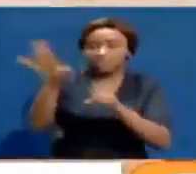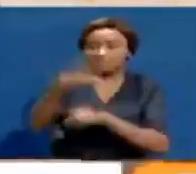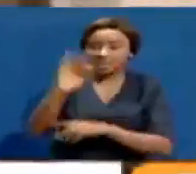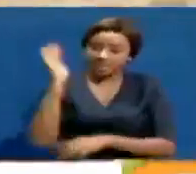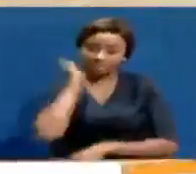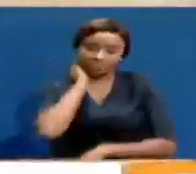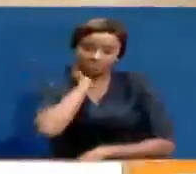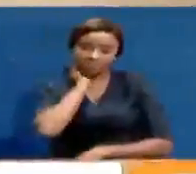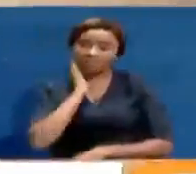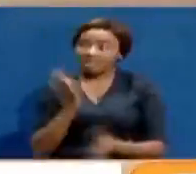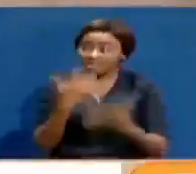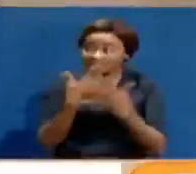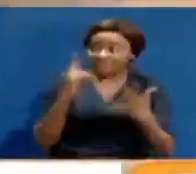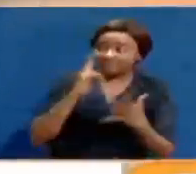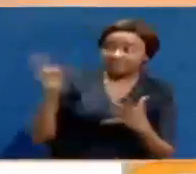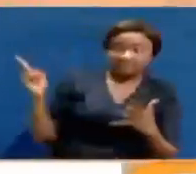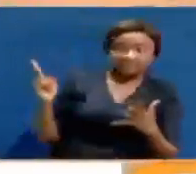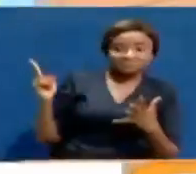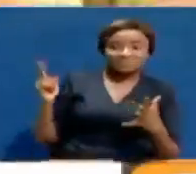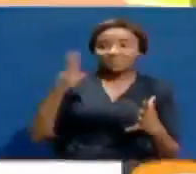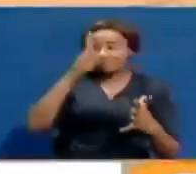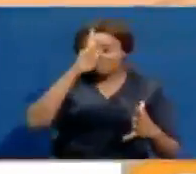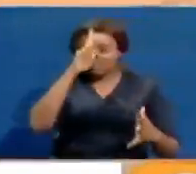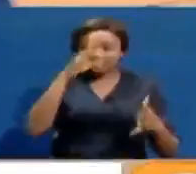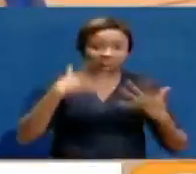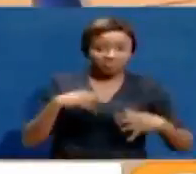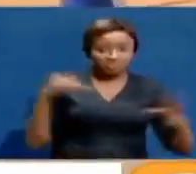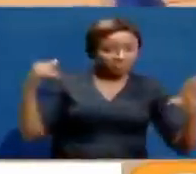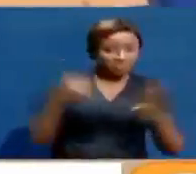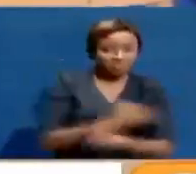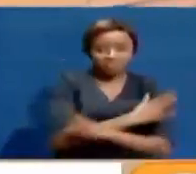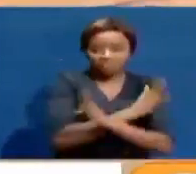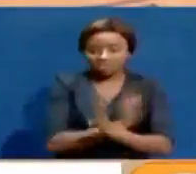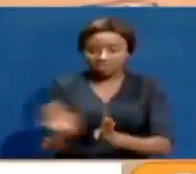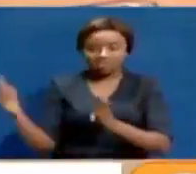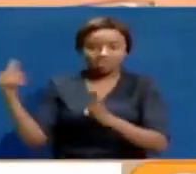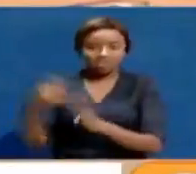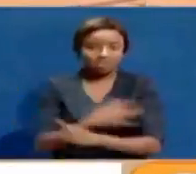property and cat-and-mouse chase between police officers and rioters.